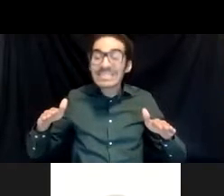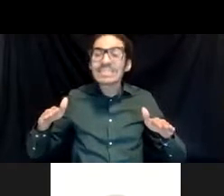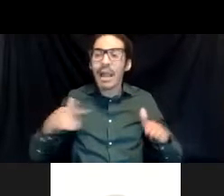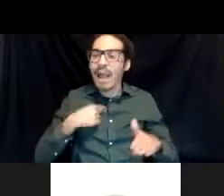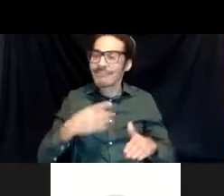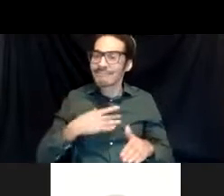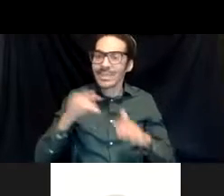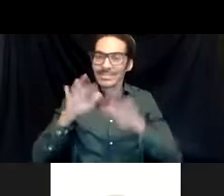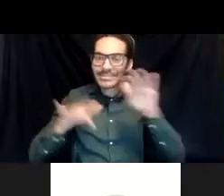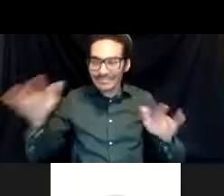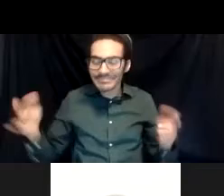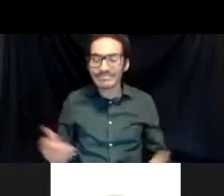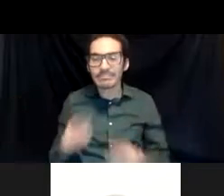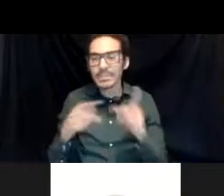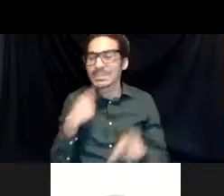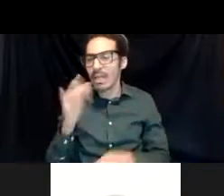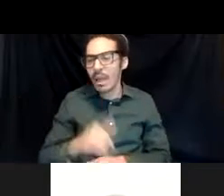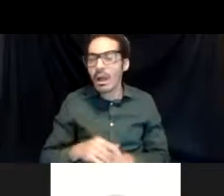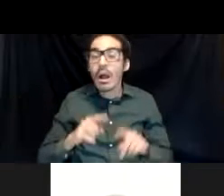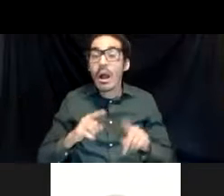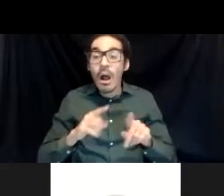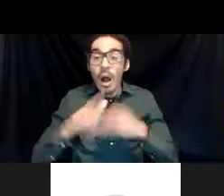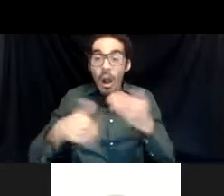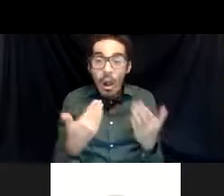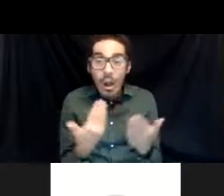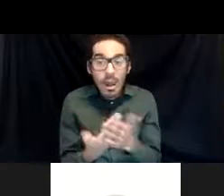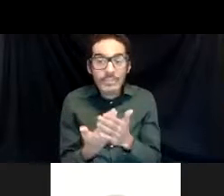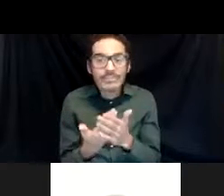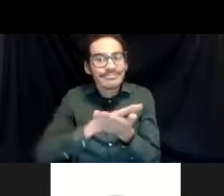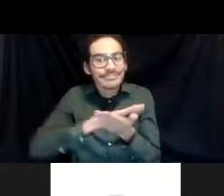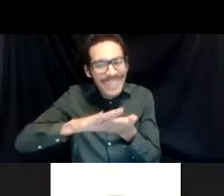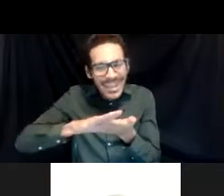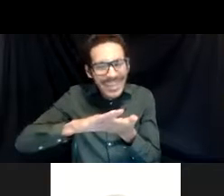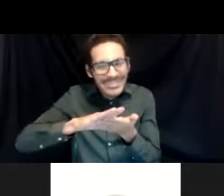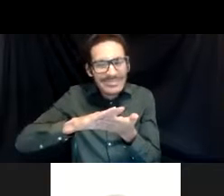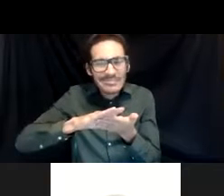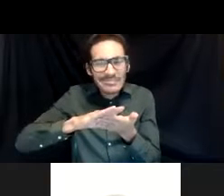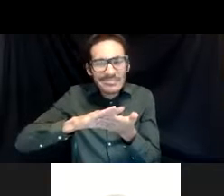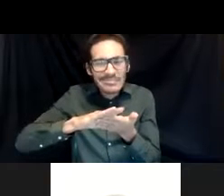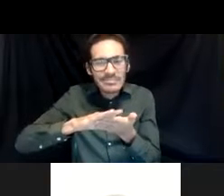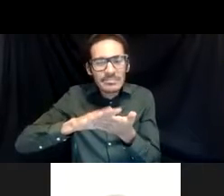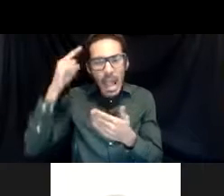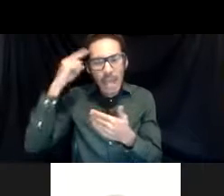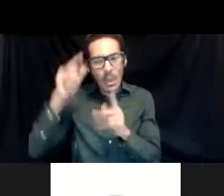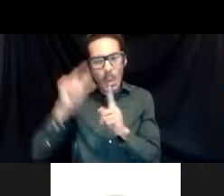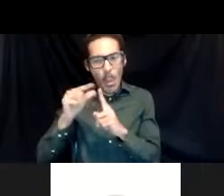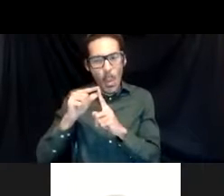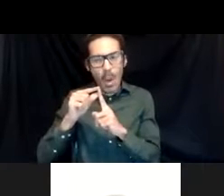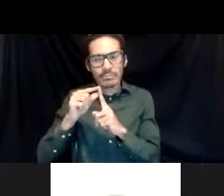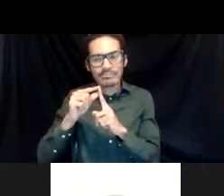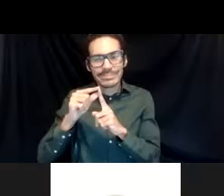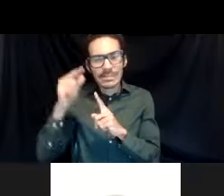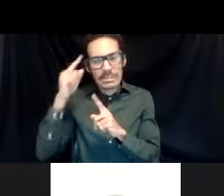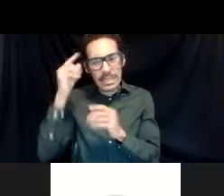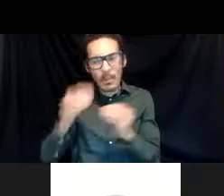diversity, but and that's all sort of nice, but I think it's a word we need to think deeper